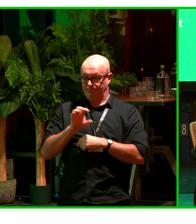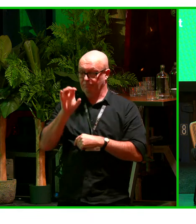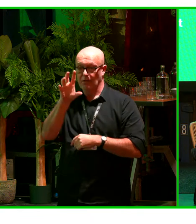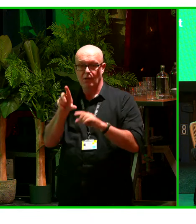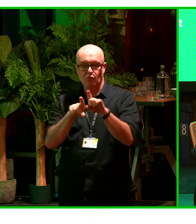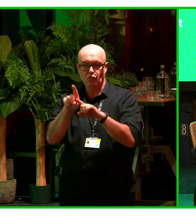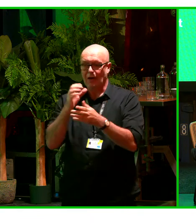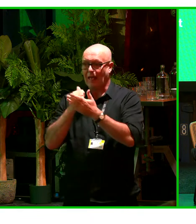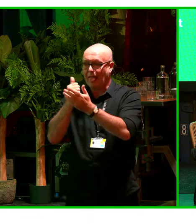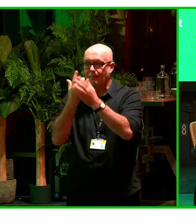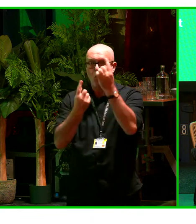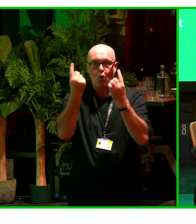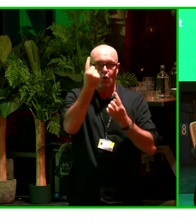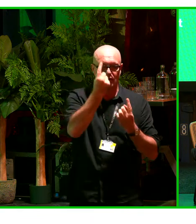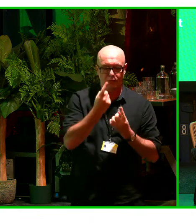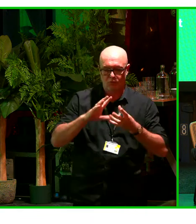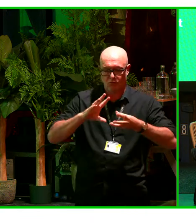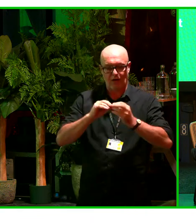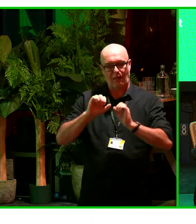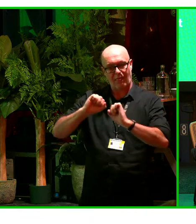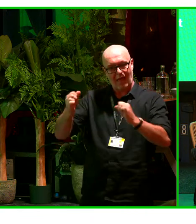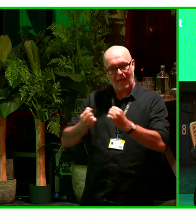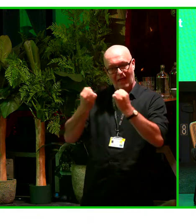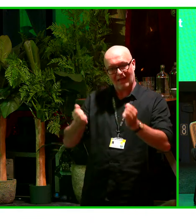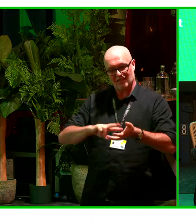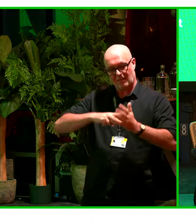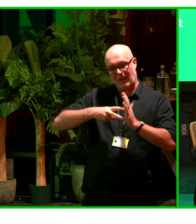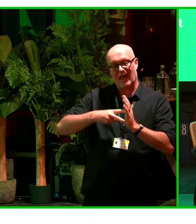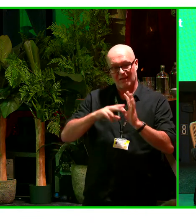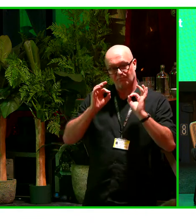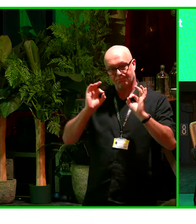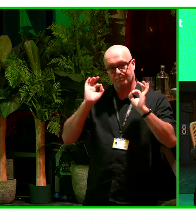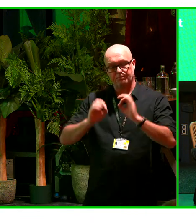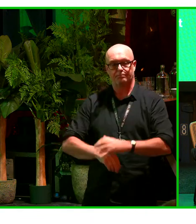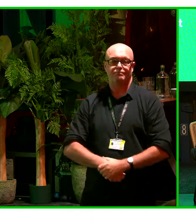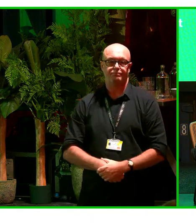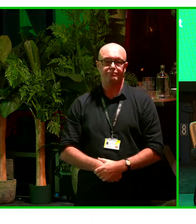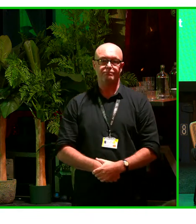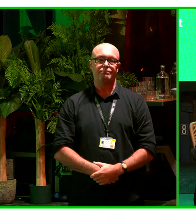business case for changing the energy system for the better in the area.